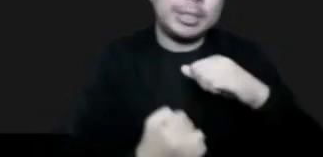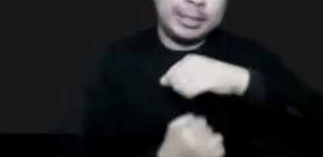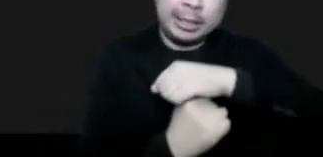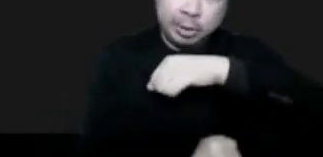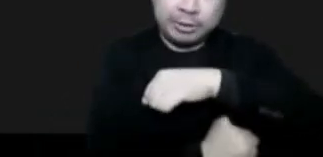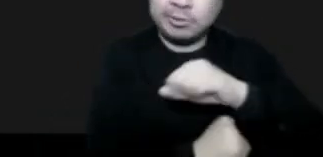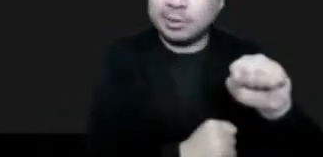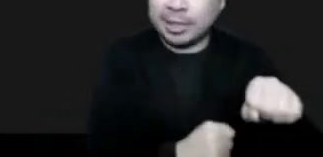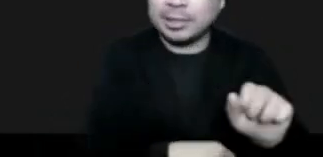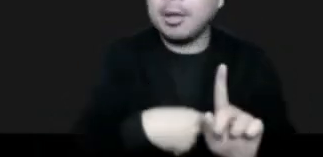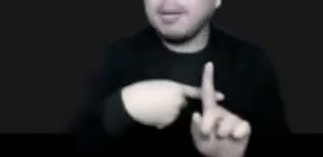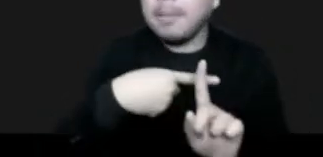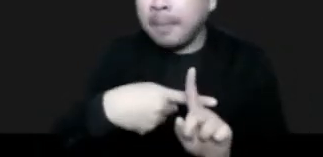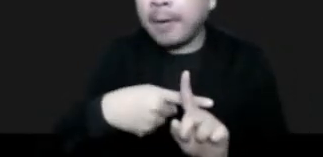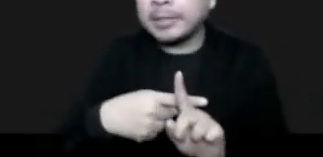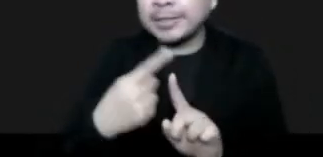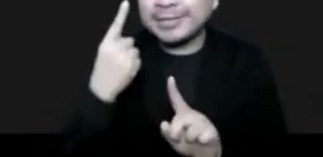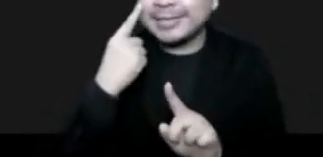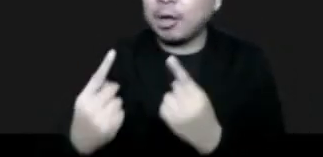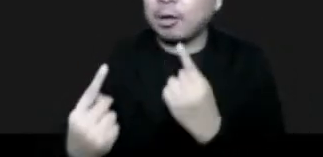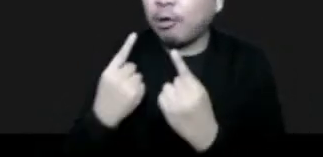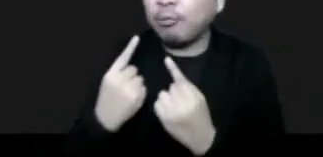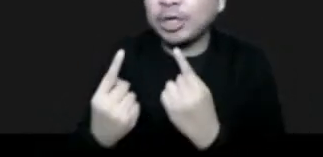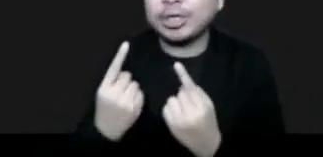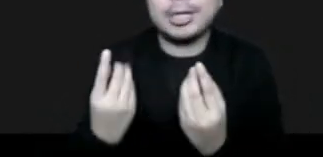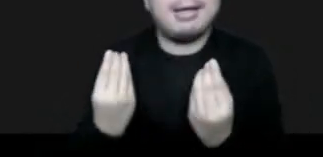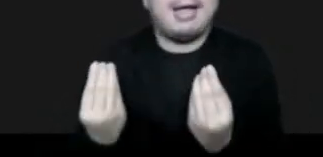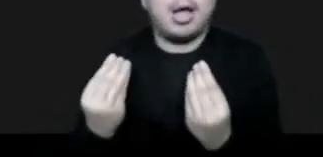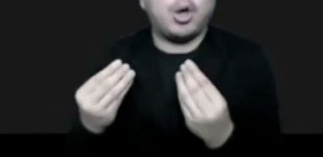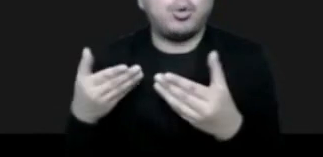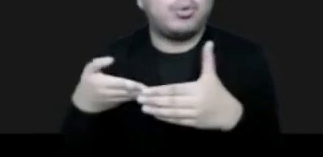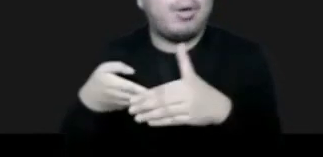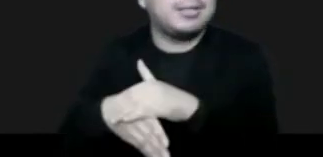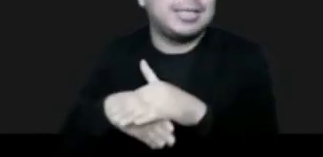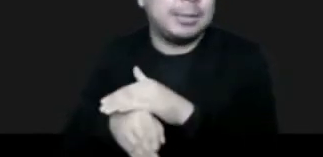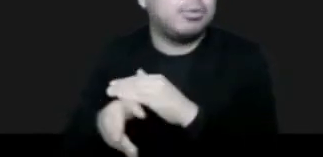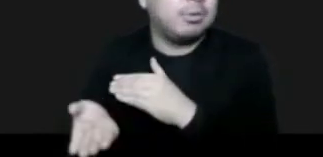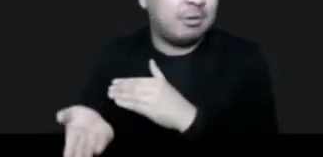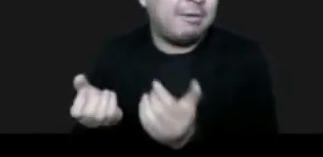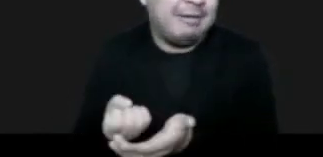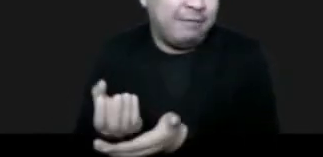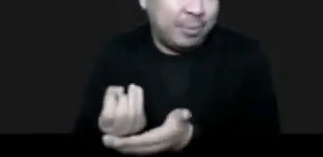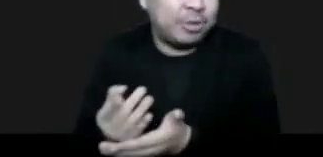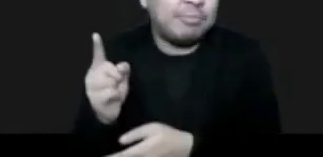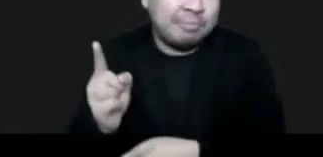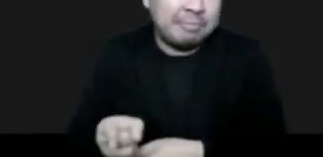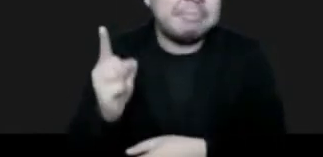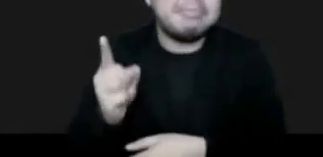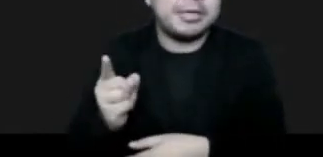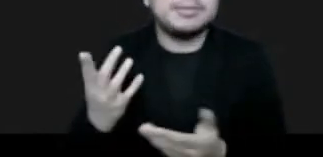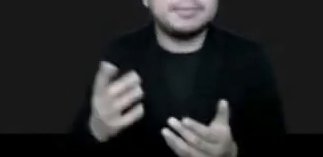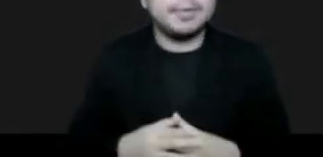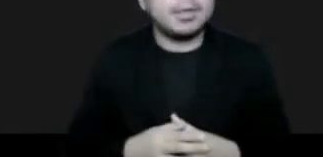look at the communication part of it, how accessible they are, we have to ensure. And that cannot be